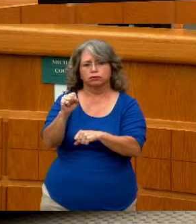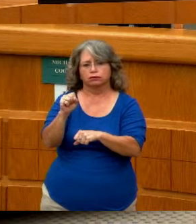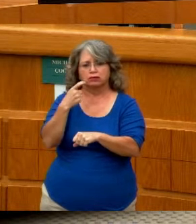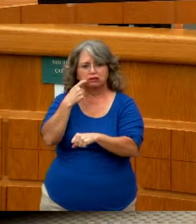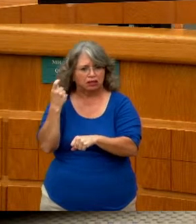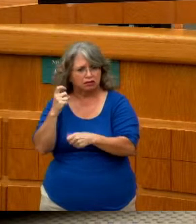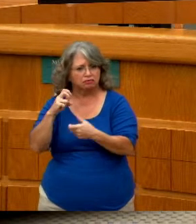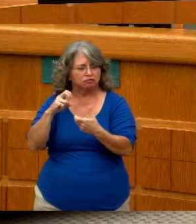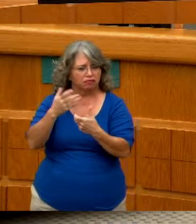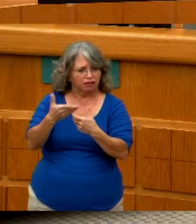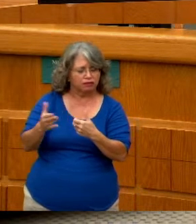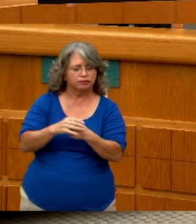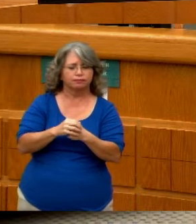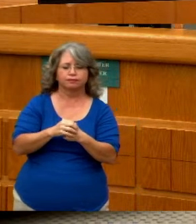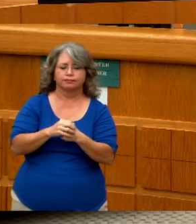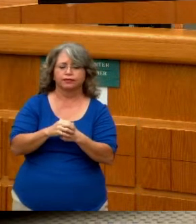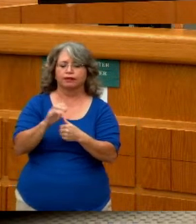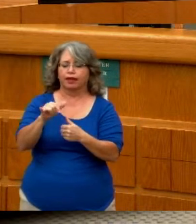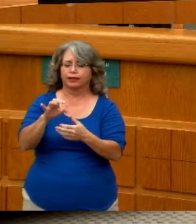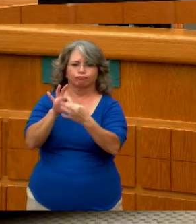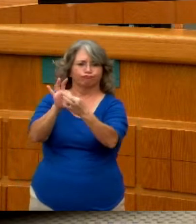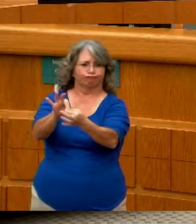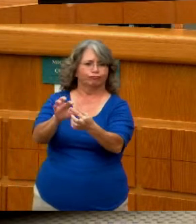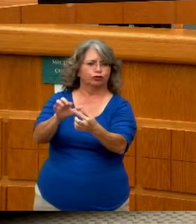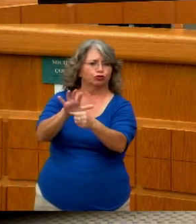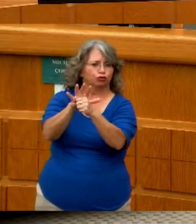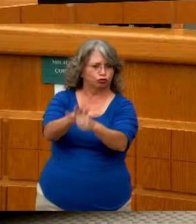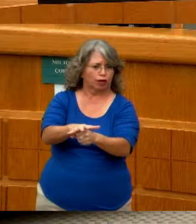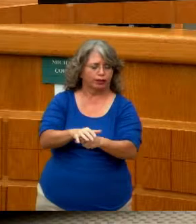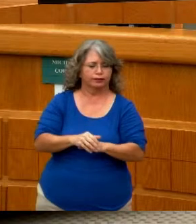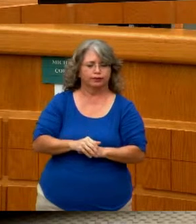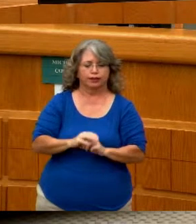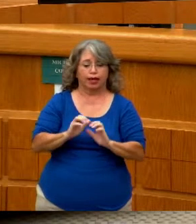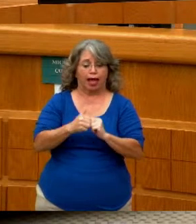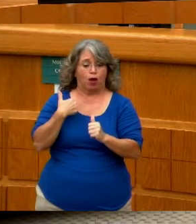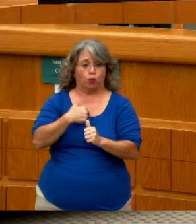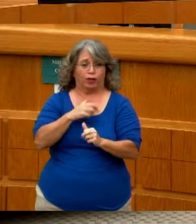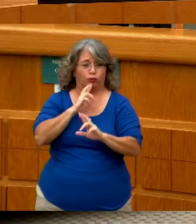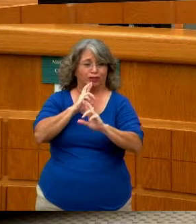very much related to stress. And so how we respond to it in this